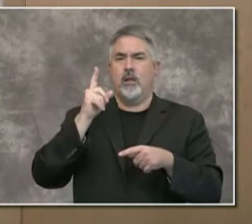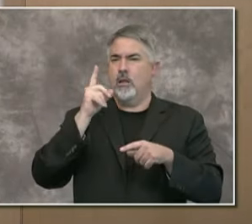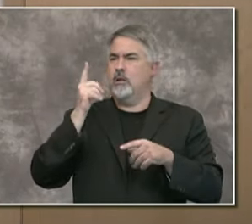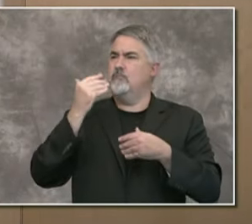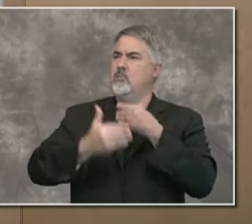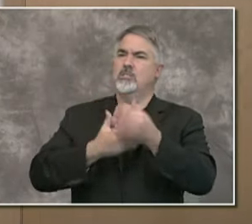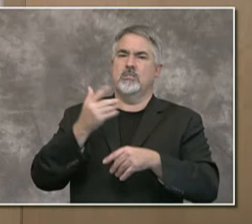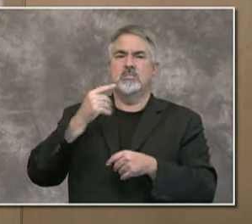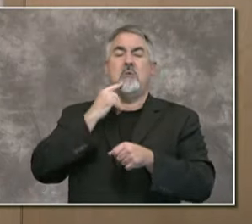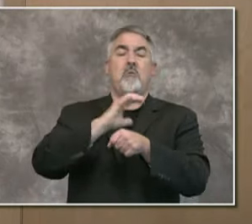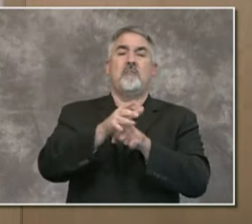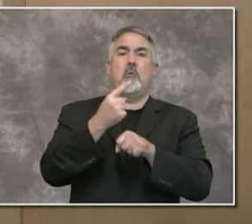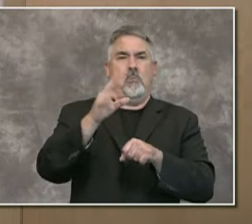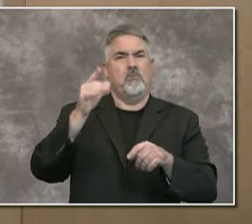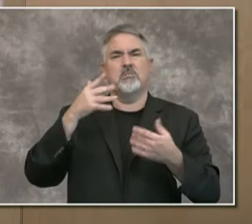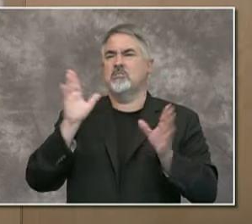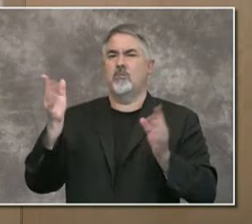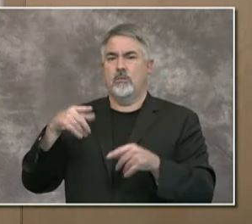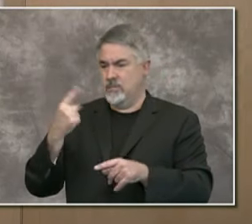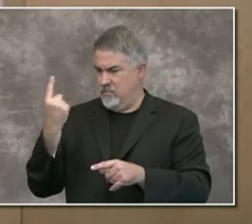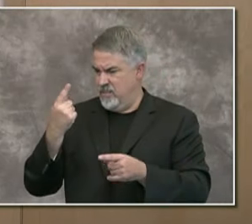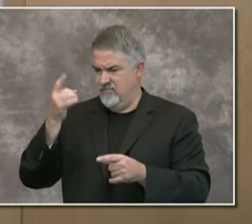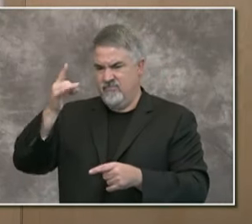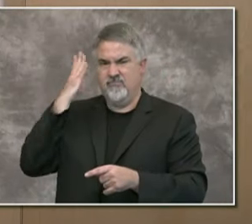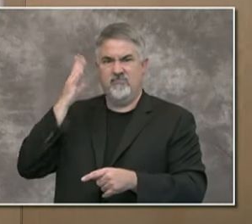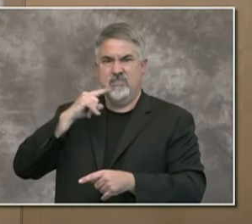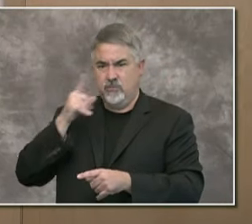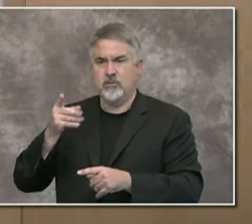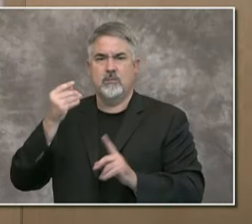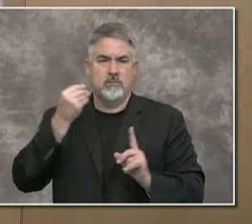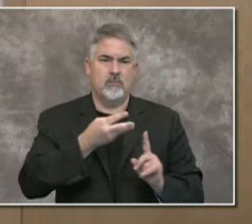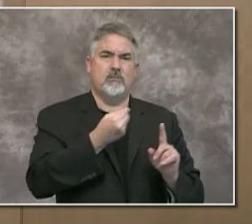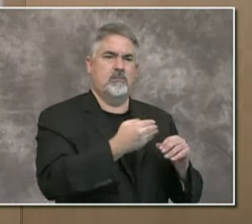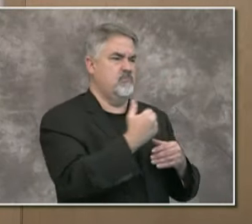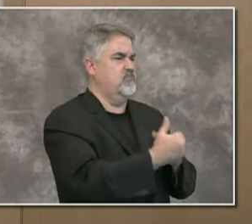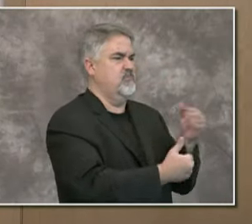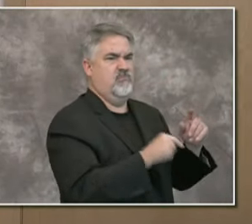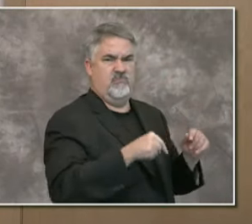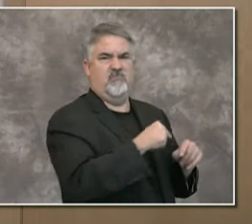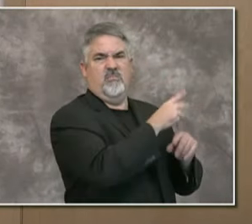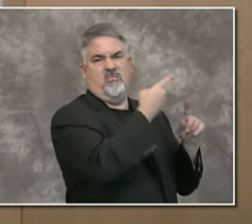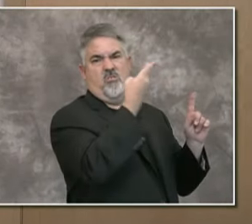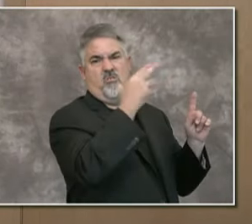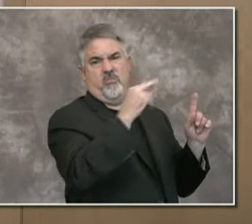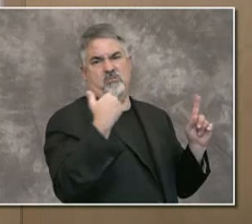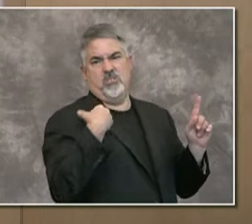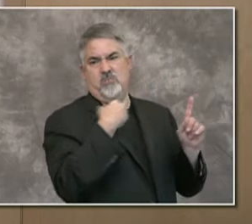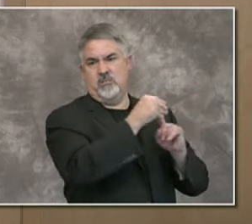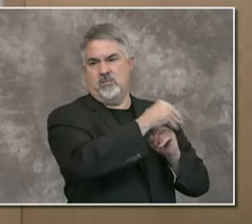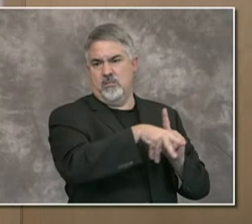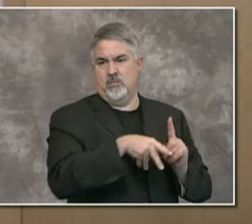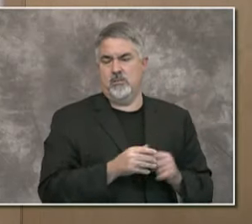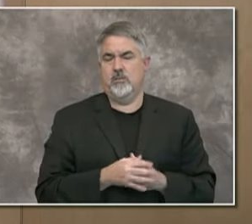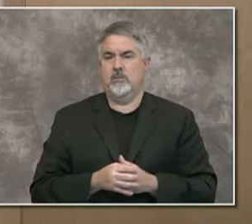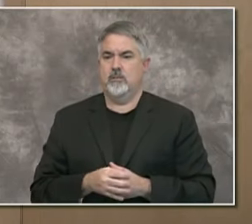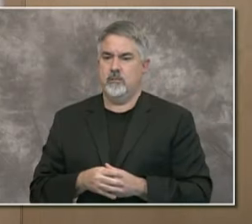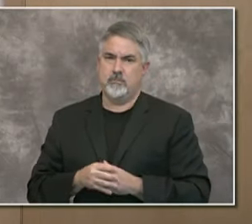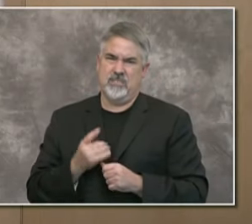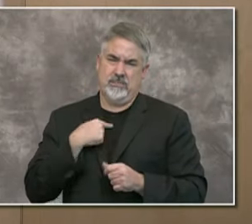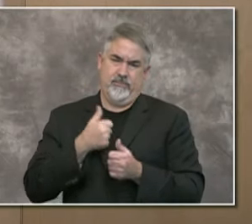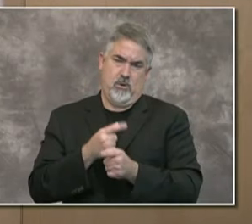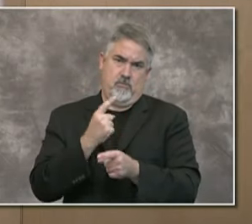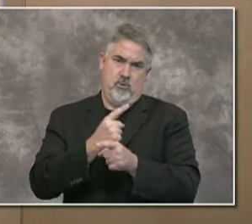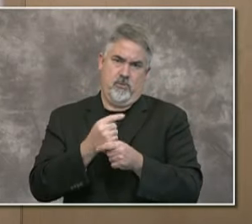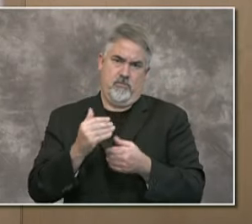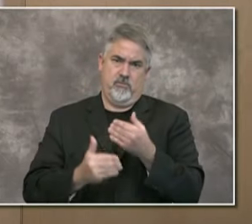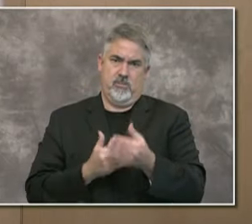the investigation. It doesn't wait until the next day. We contact or attempt to contact an individual. And sometimes we may not